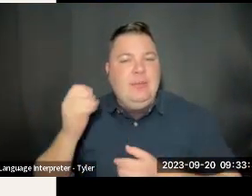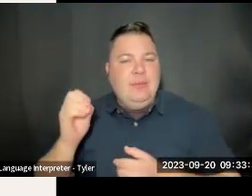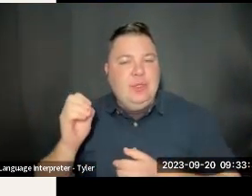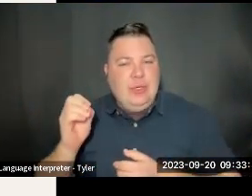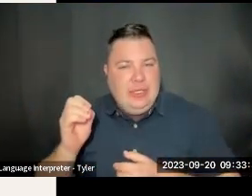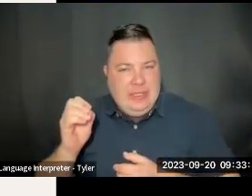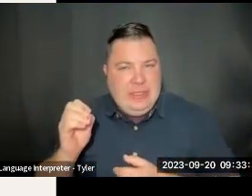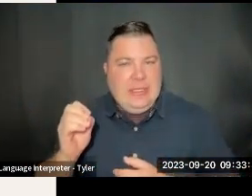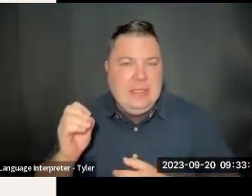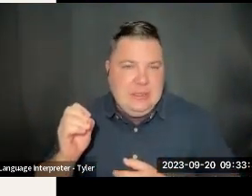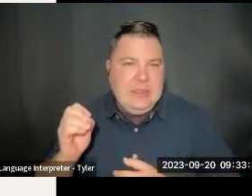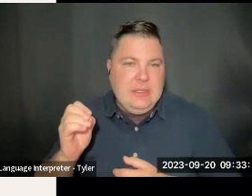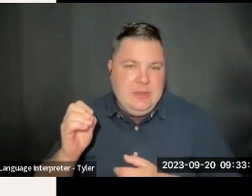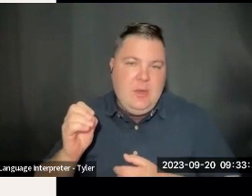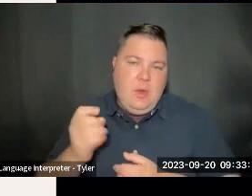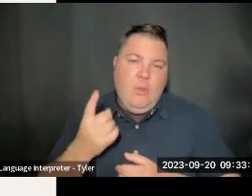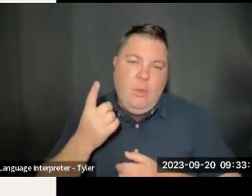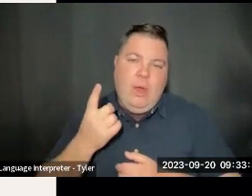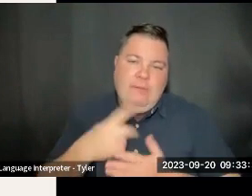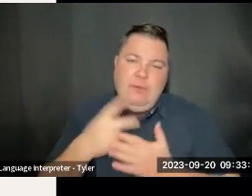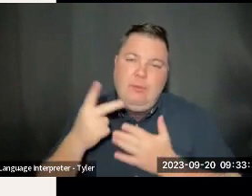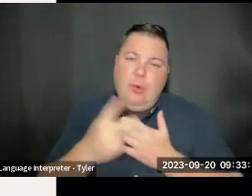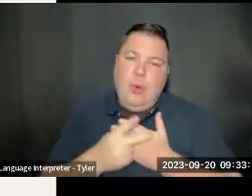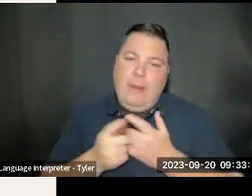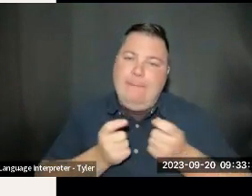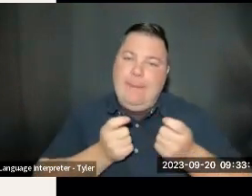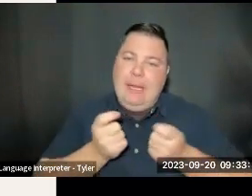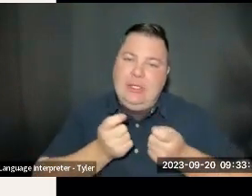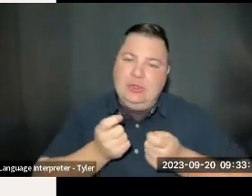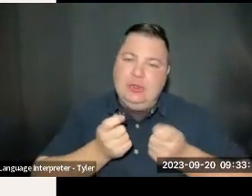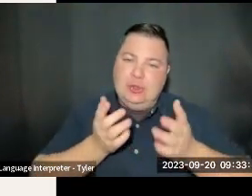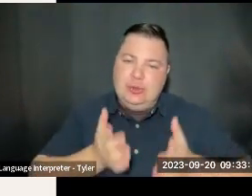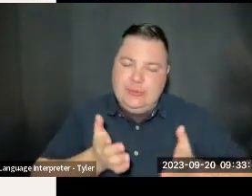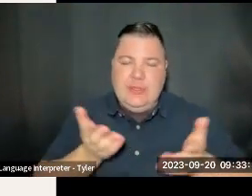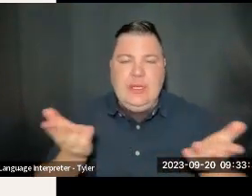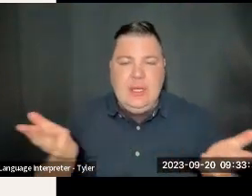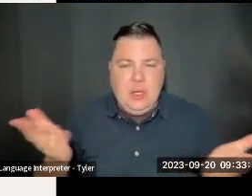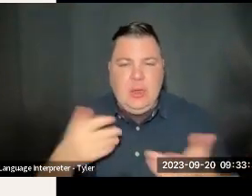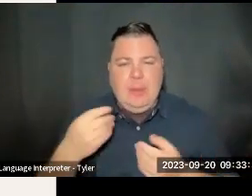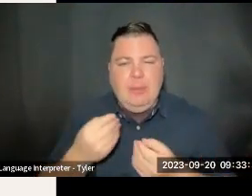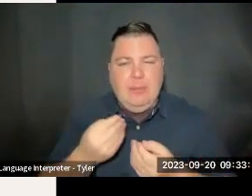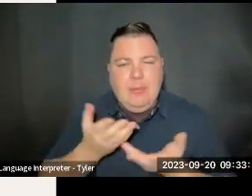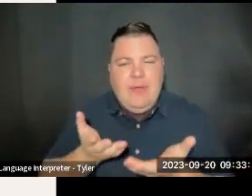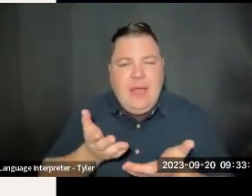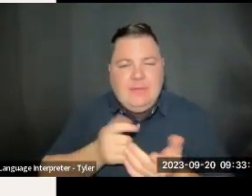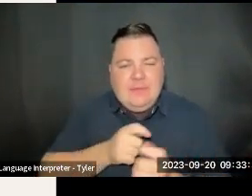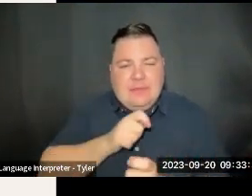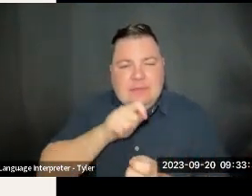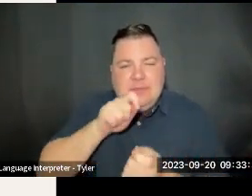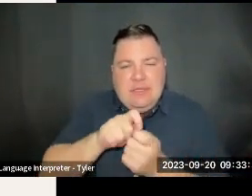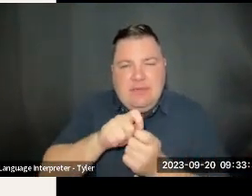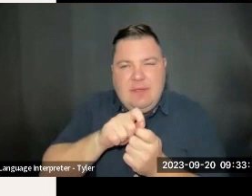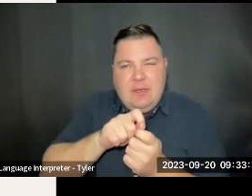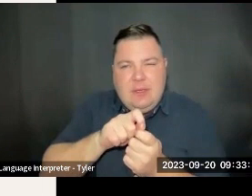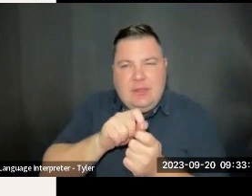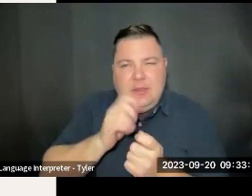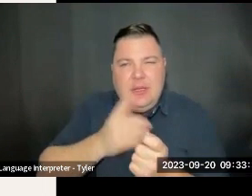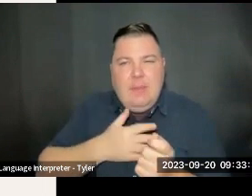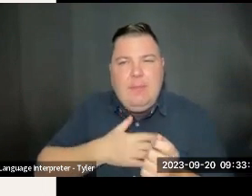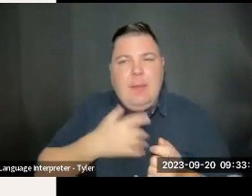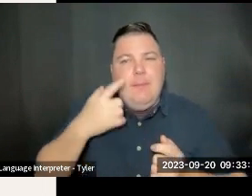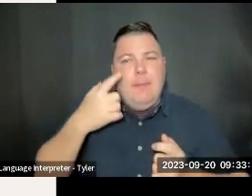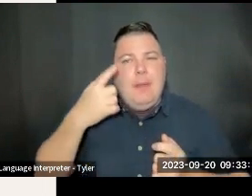of or one of the program managers that provides a specific lens. My title is Mental Health First Aid